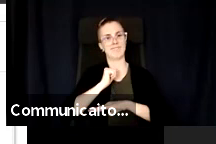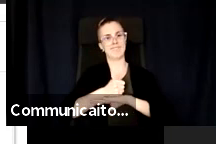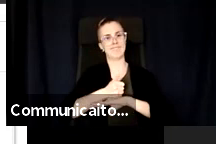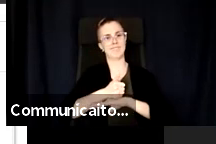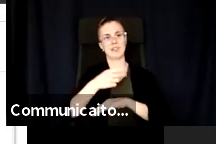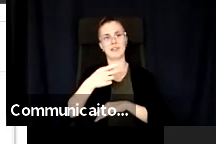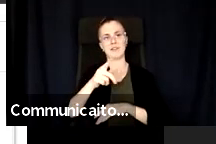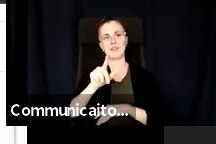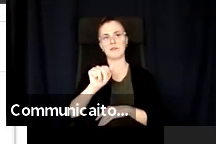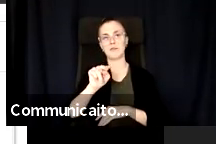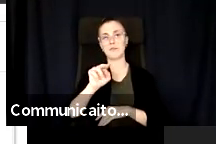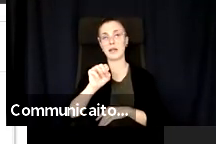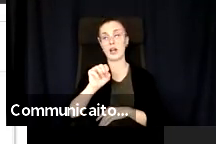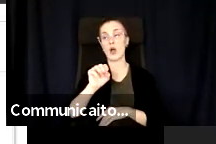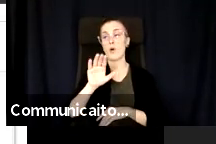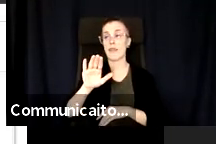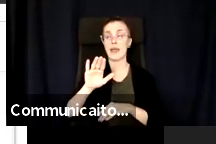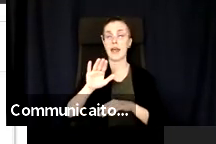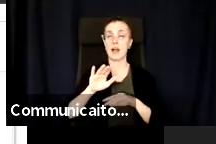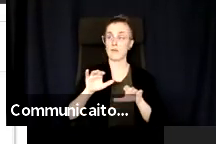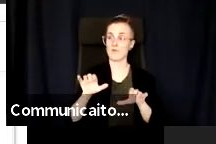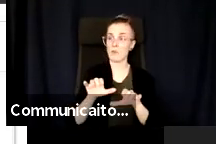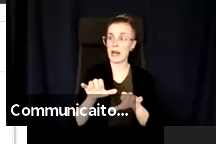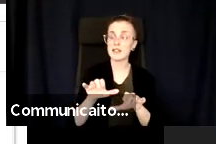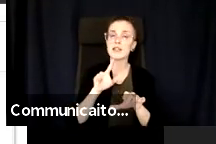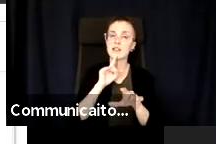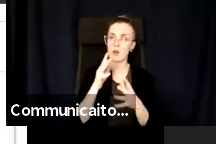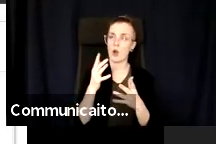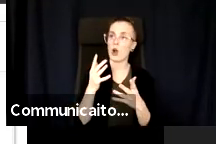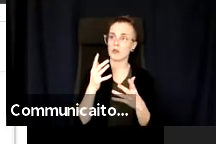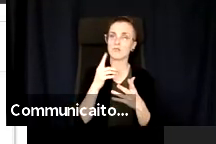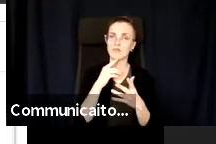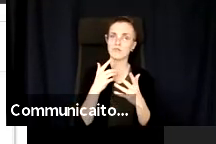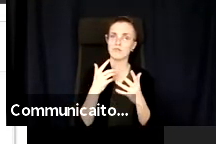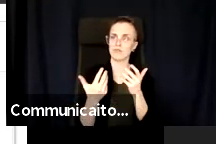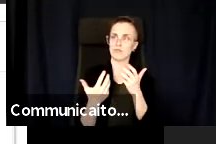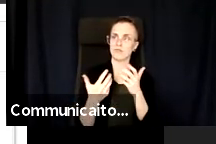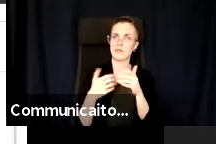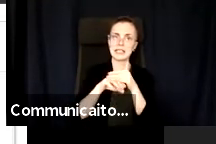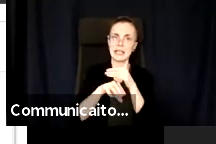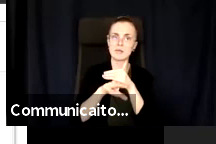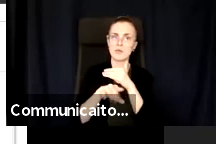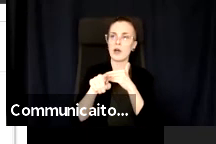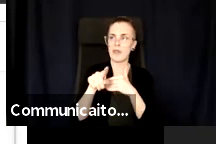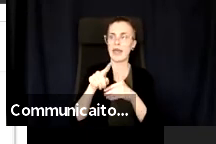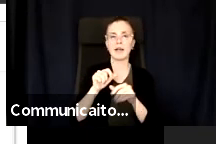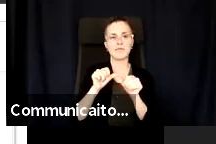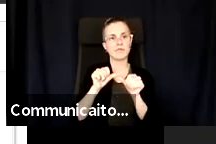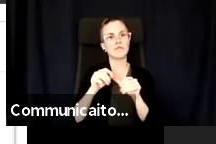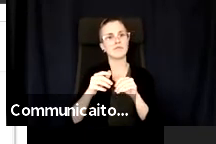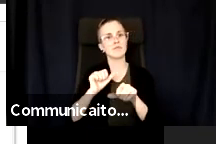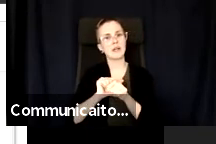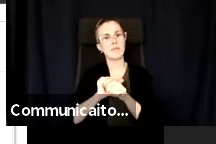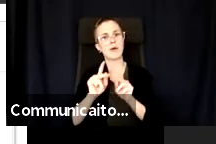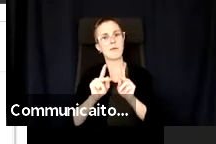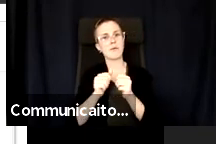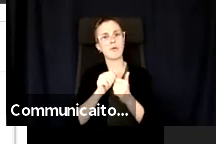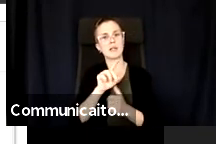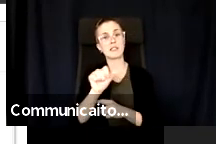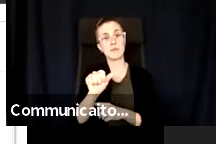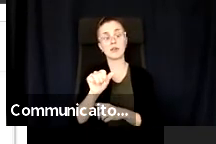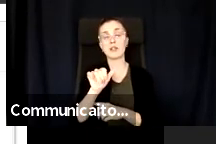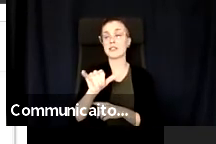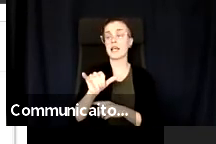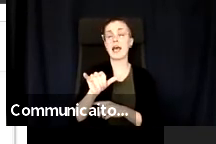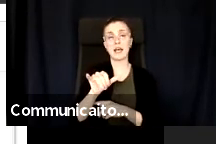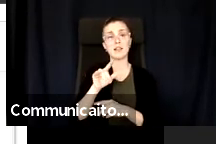hiring practices and actively recruit adults with disabilities. The ADA made it possible for employees with disabilities to